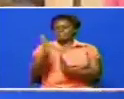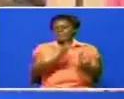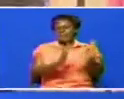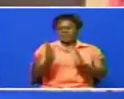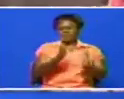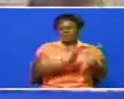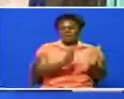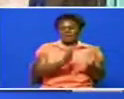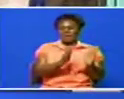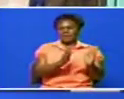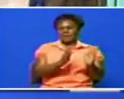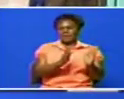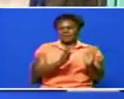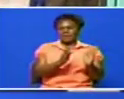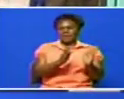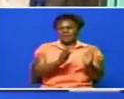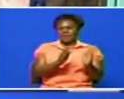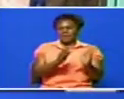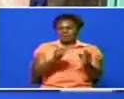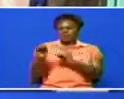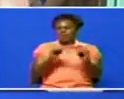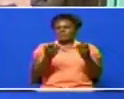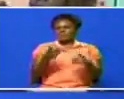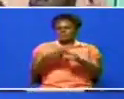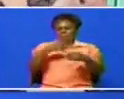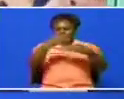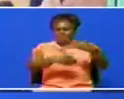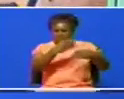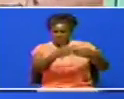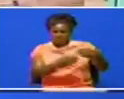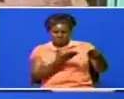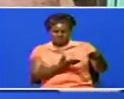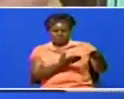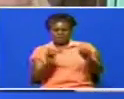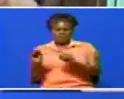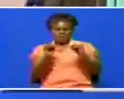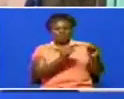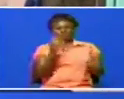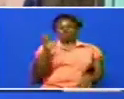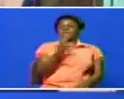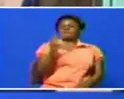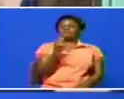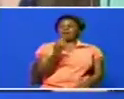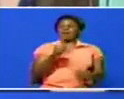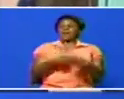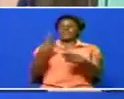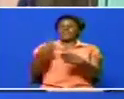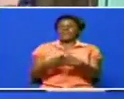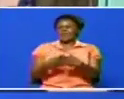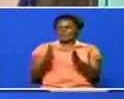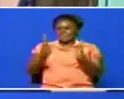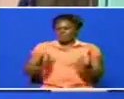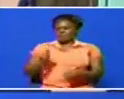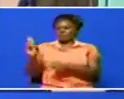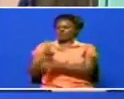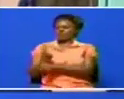hizo circulation of papers zikitoka kwa manufacturer zikienda kwa retailer alafu ziende kwa the